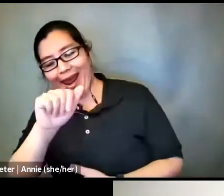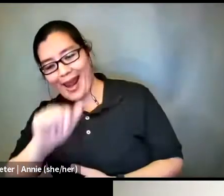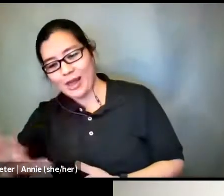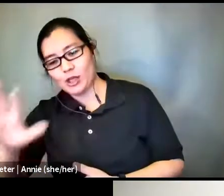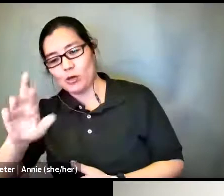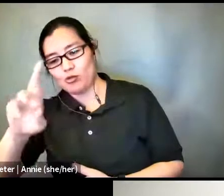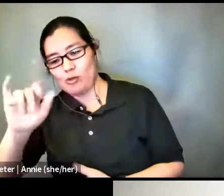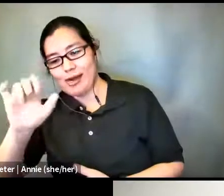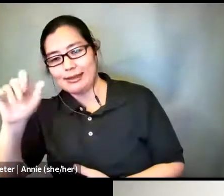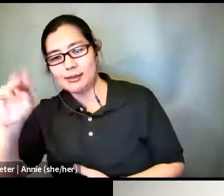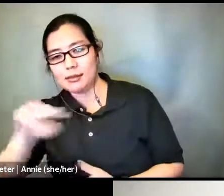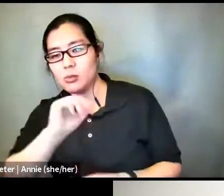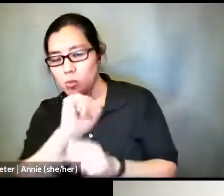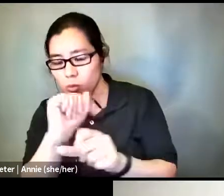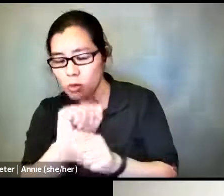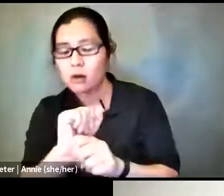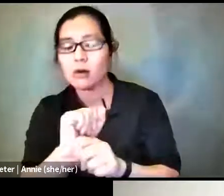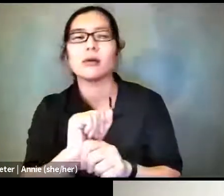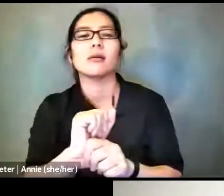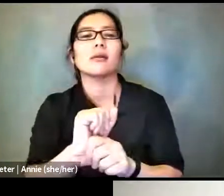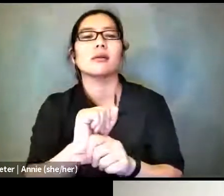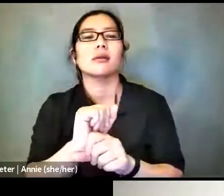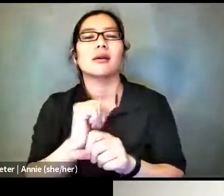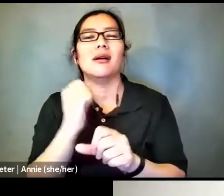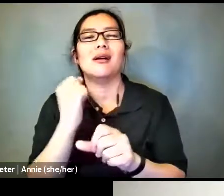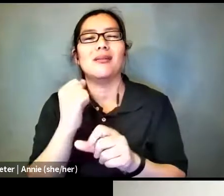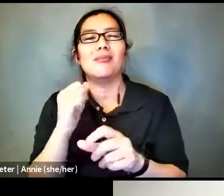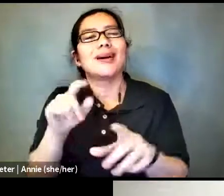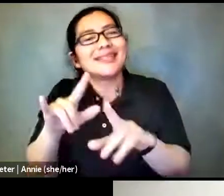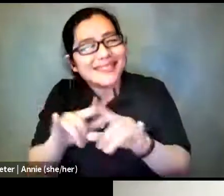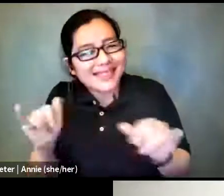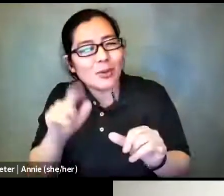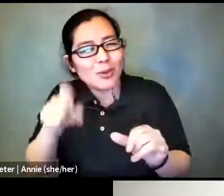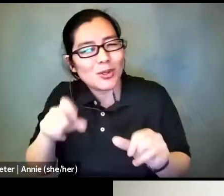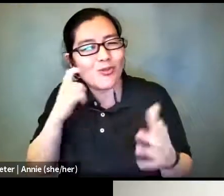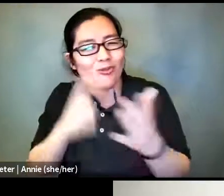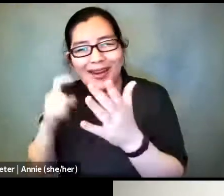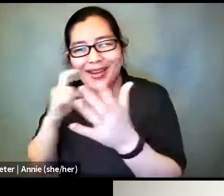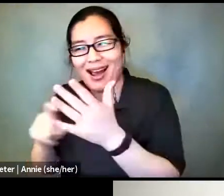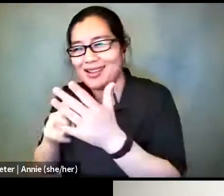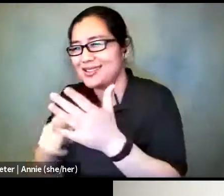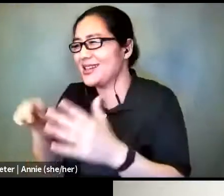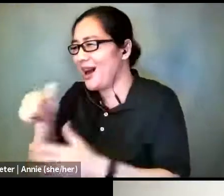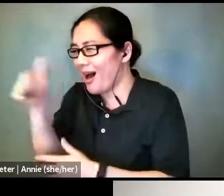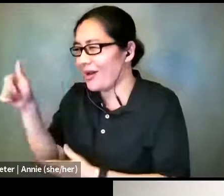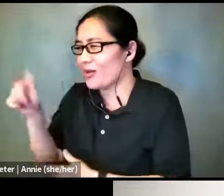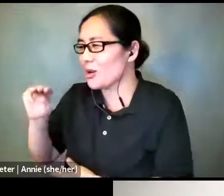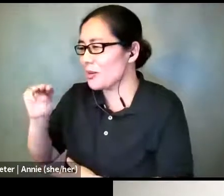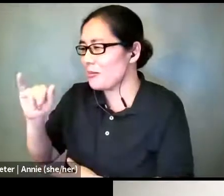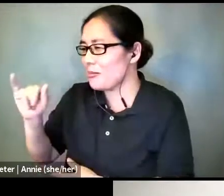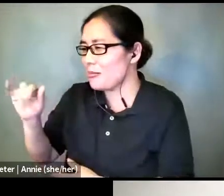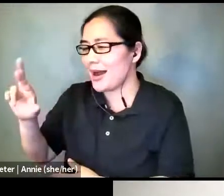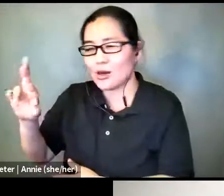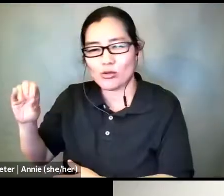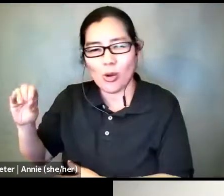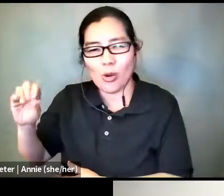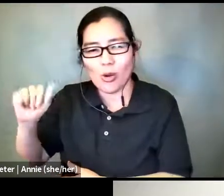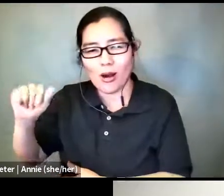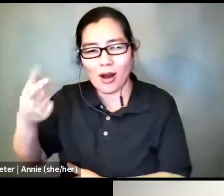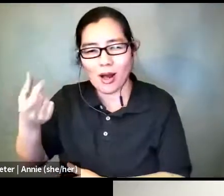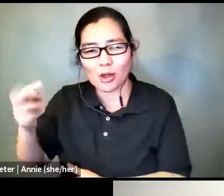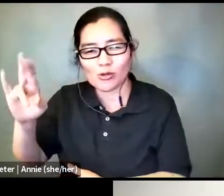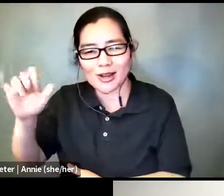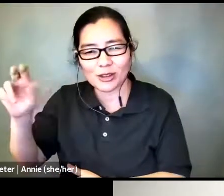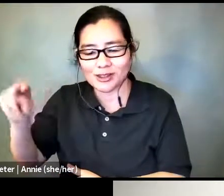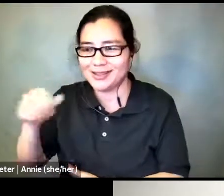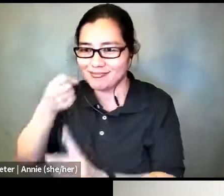violence, it's the microaggressions and the other harm that is created as well. So how do we kind of think about, I like what you said